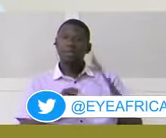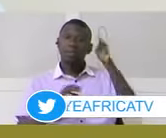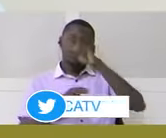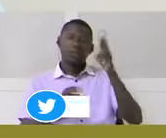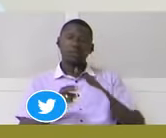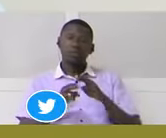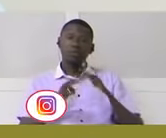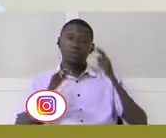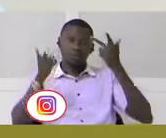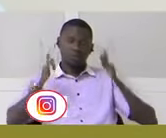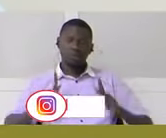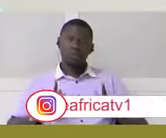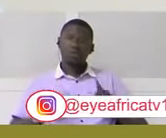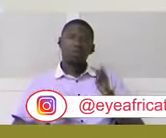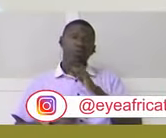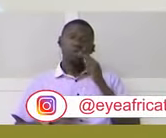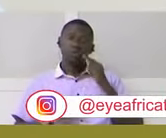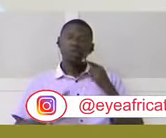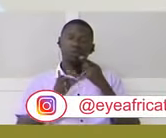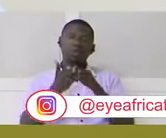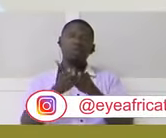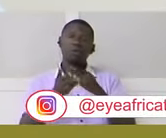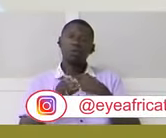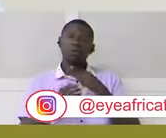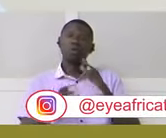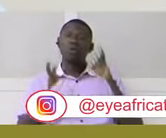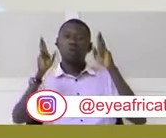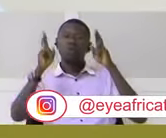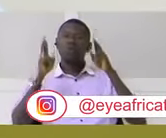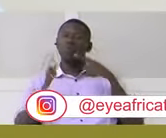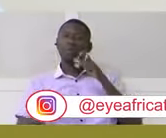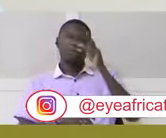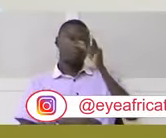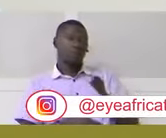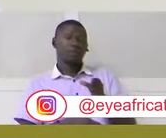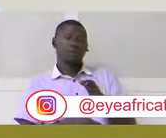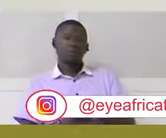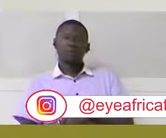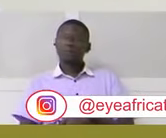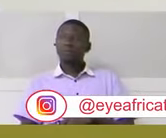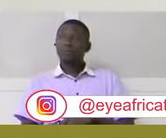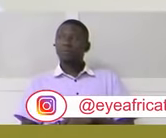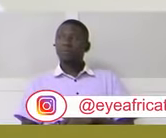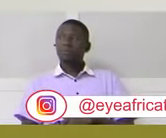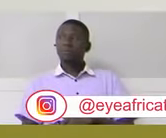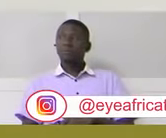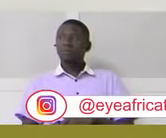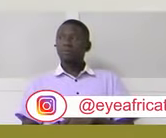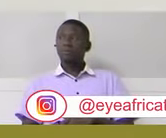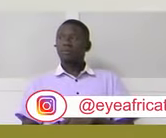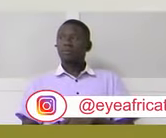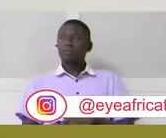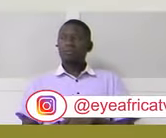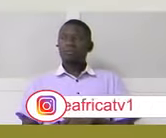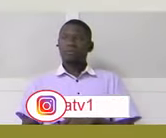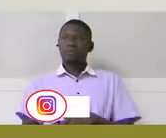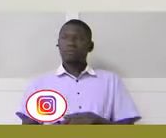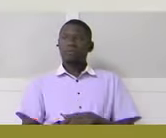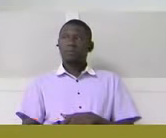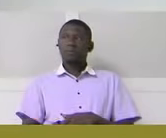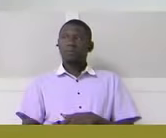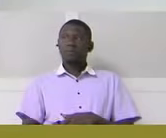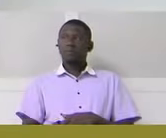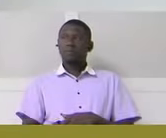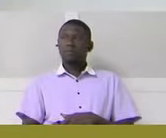the dictates or the wishes of a particular individual. Lefta ni sene andi la janko TRRC la lotan kango